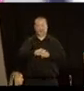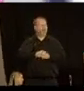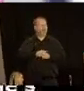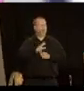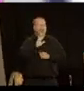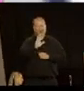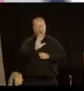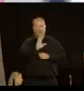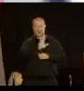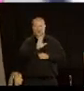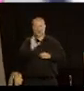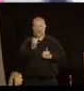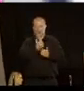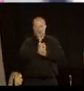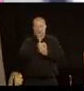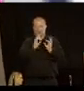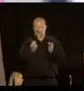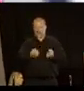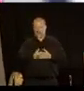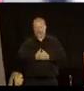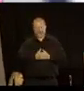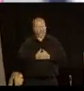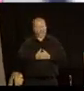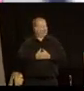for their loved ones.